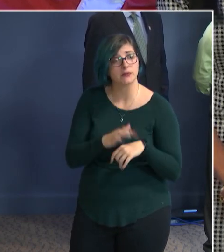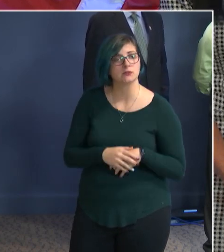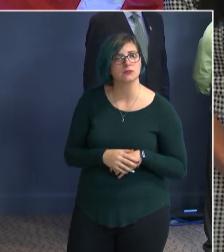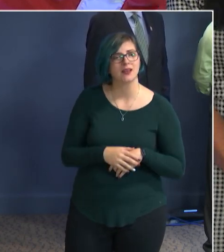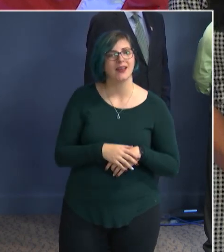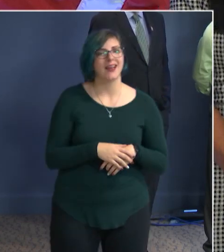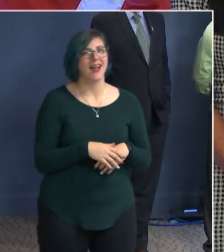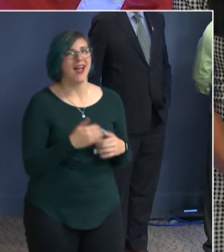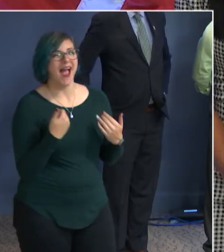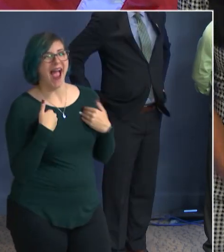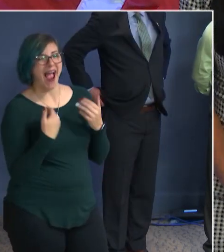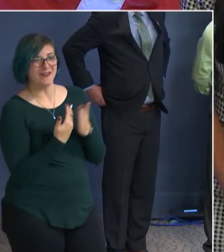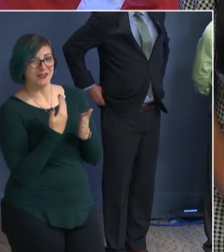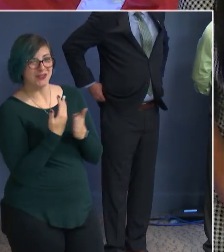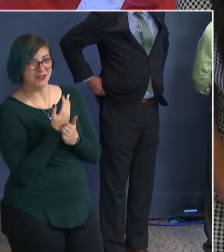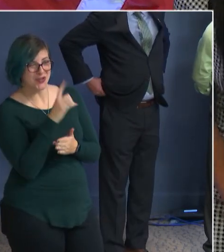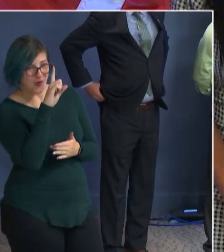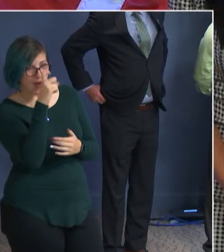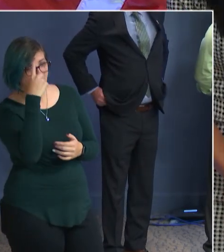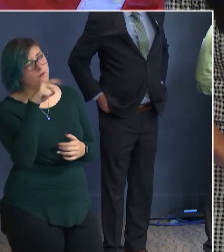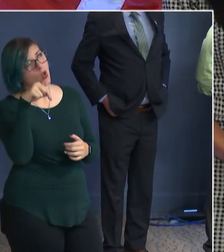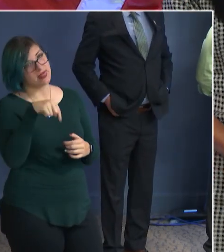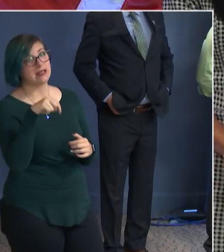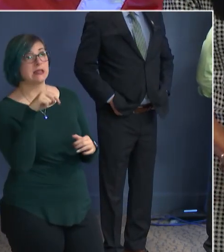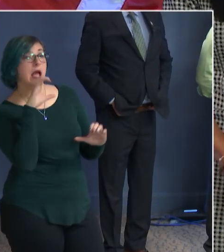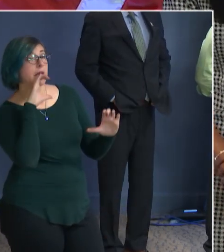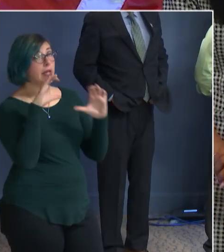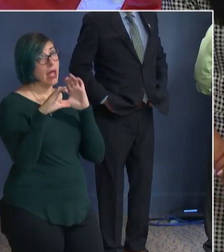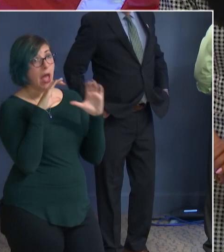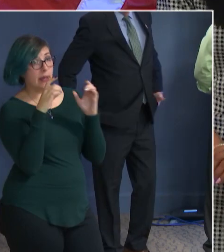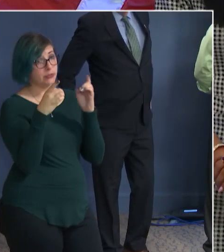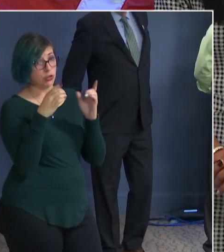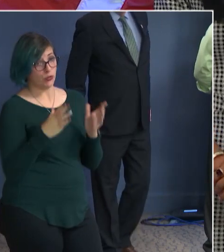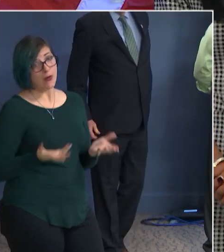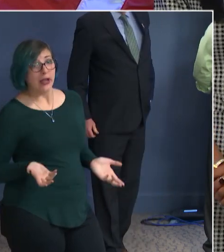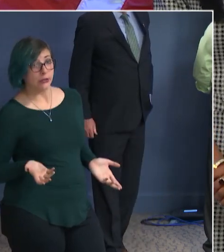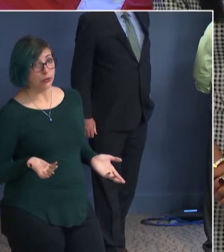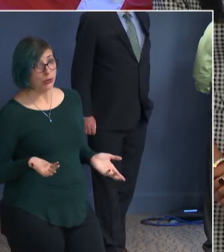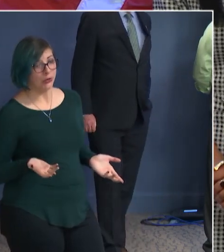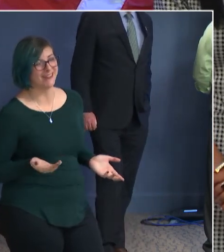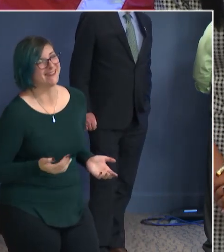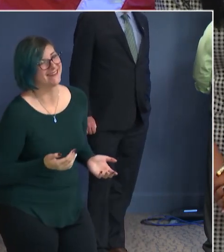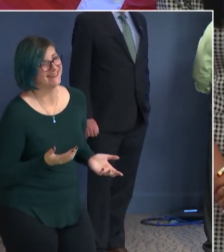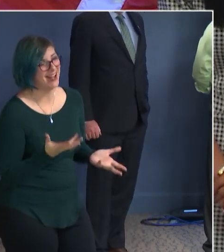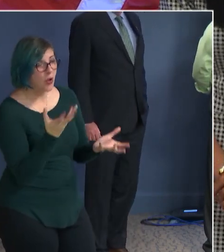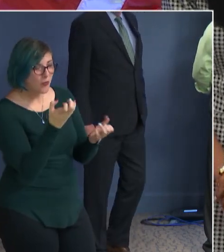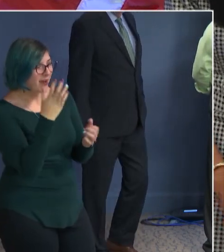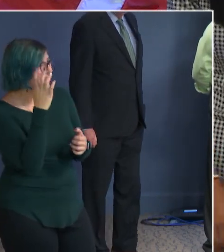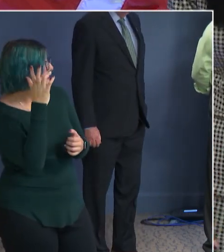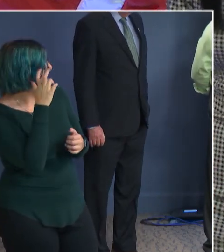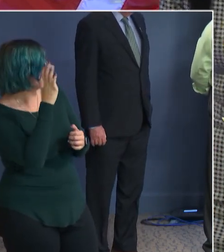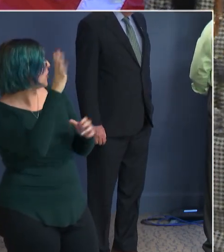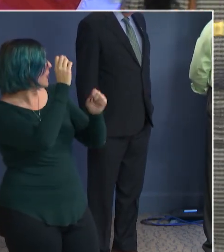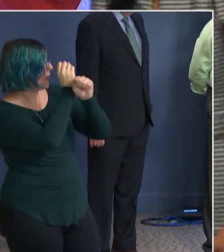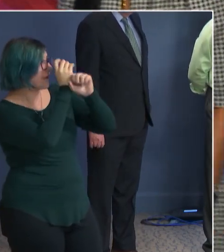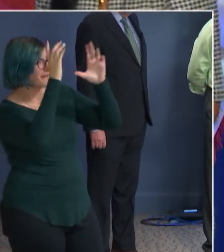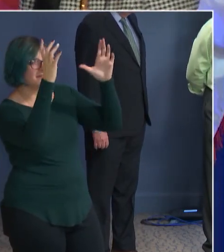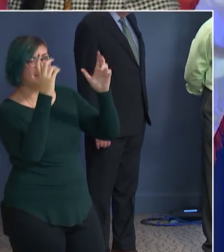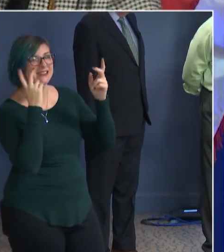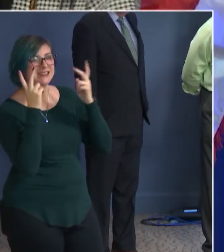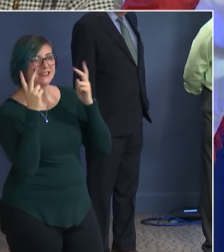director. Yes, please do. I think we'd all like to hear her vision for. Absolutely. Susanna.